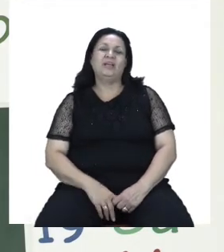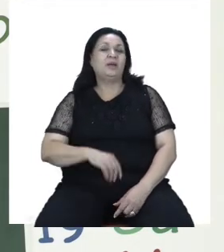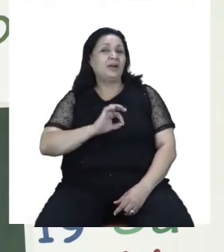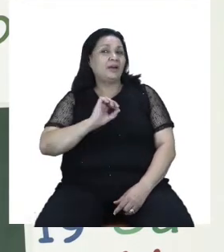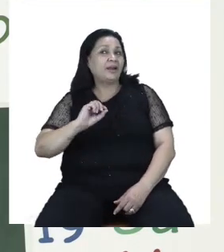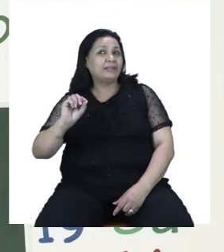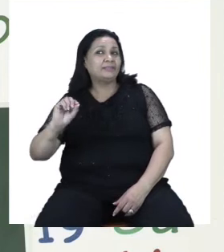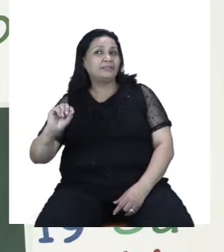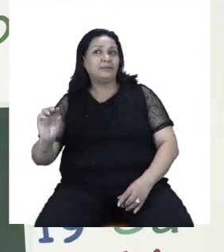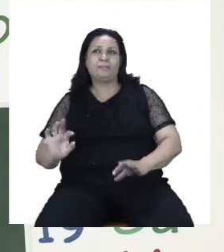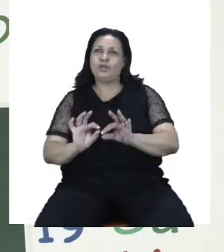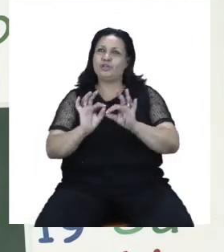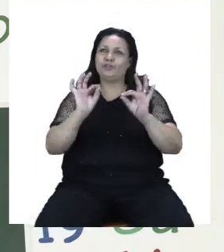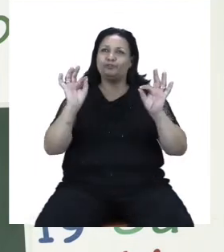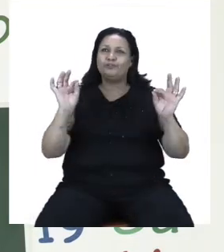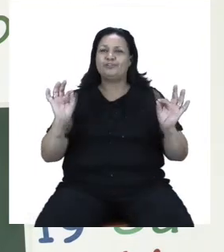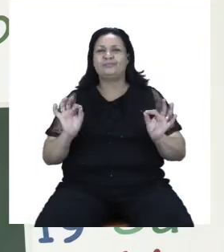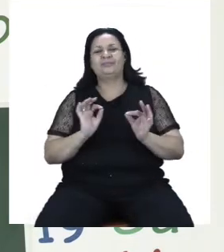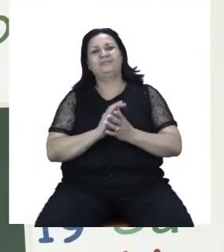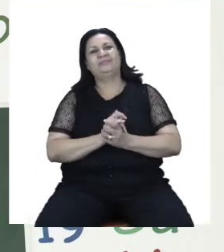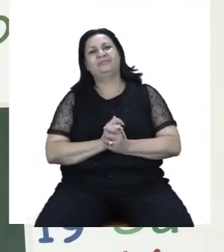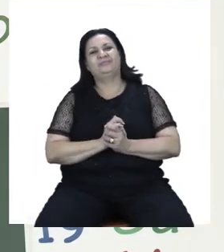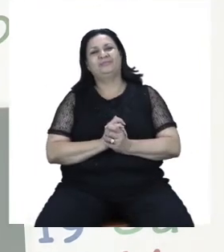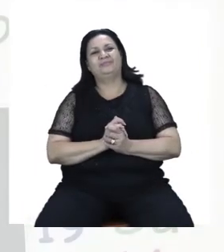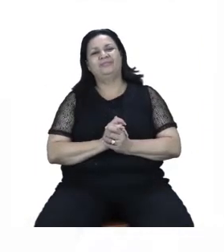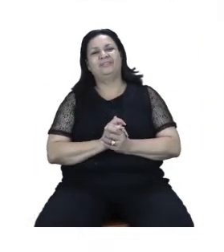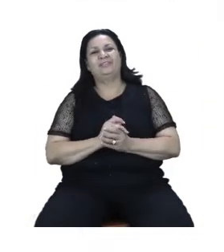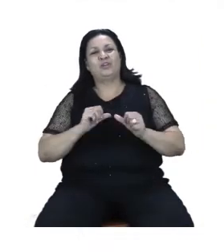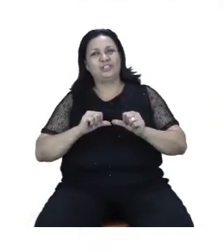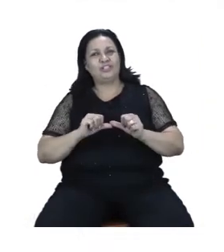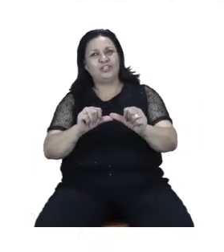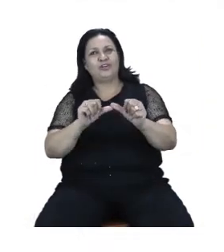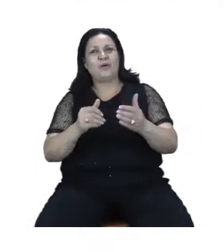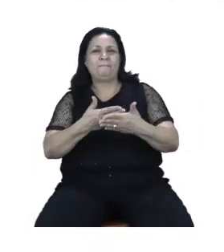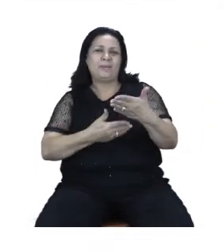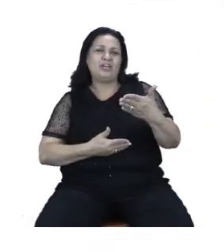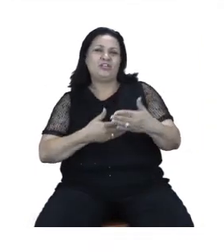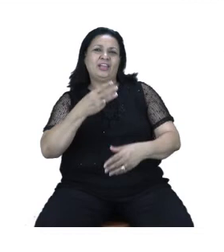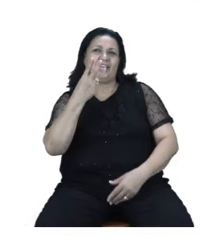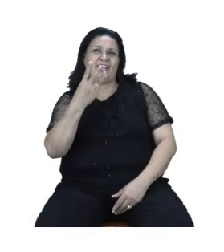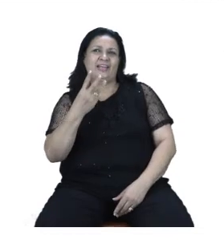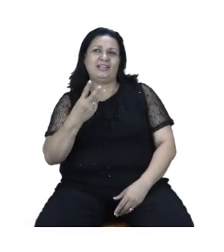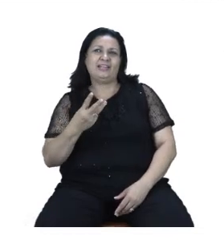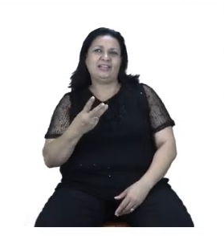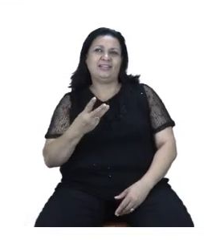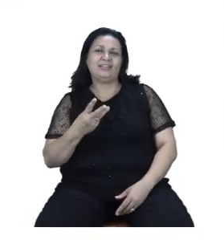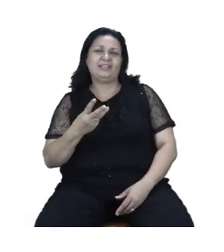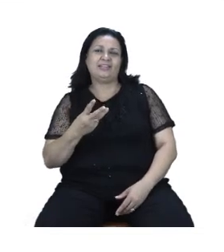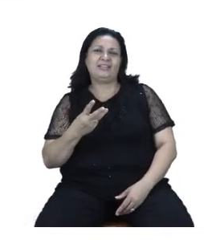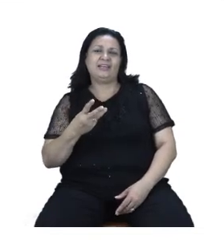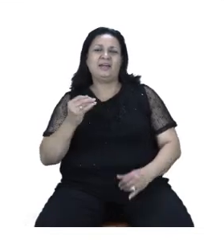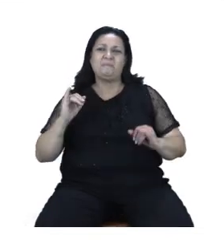Let's now see what we are going to do next on page 3. On page 3, we are going to play a